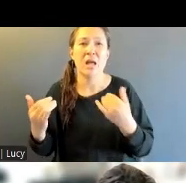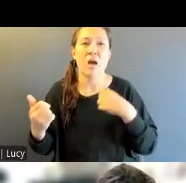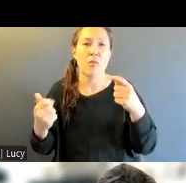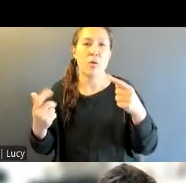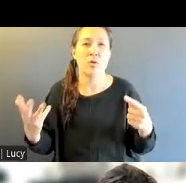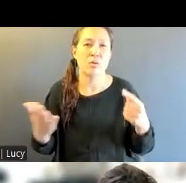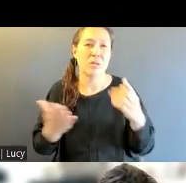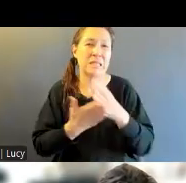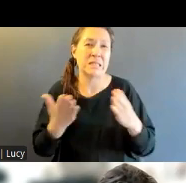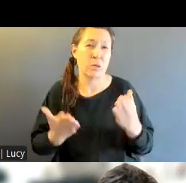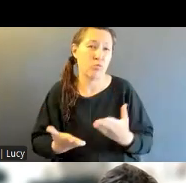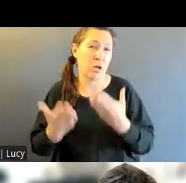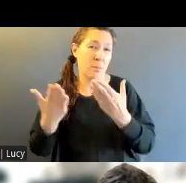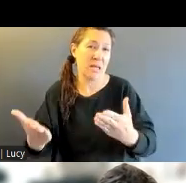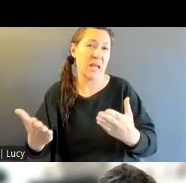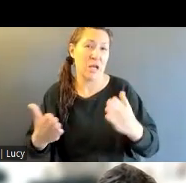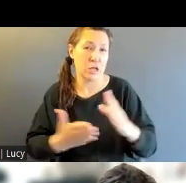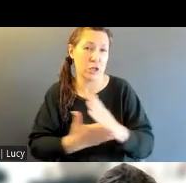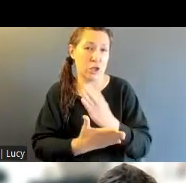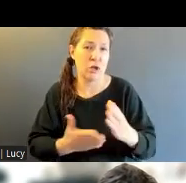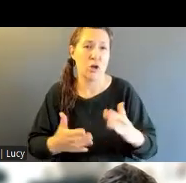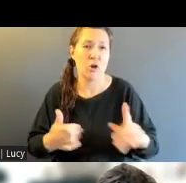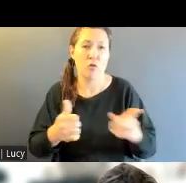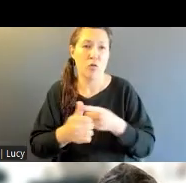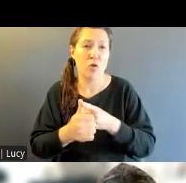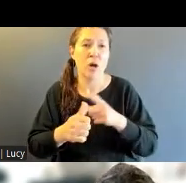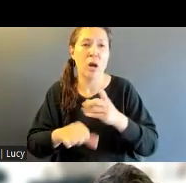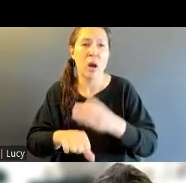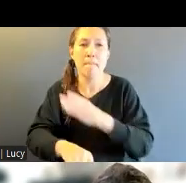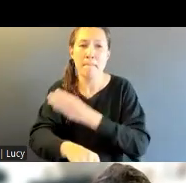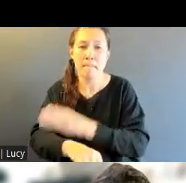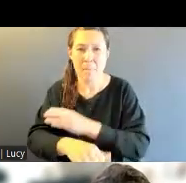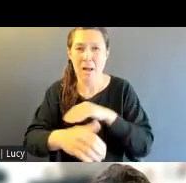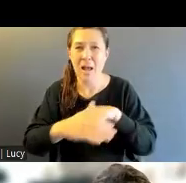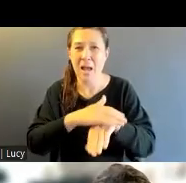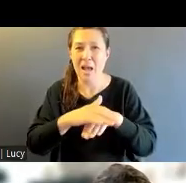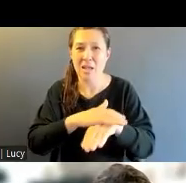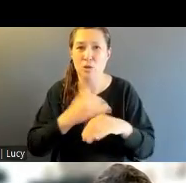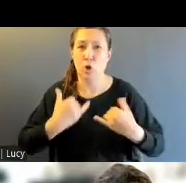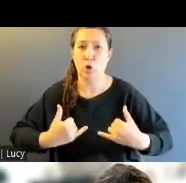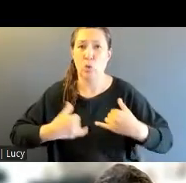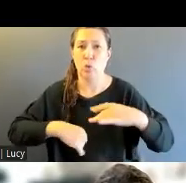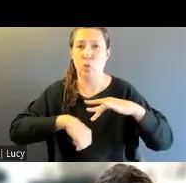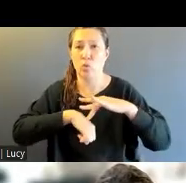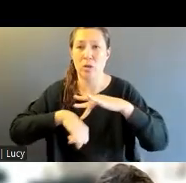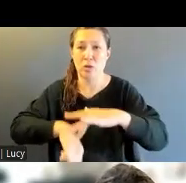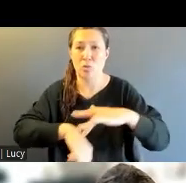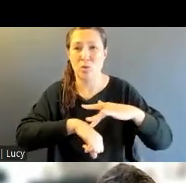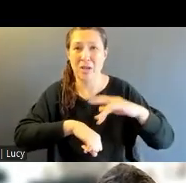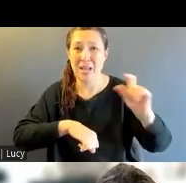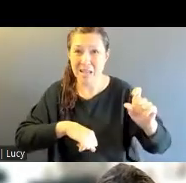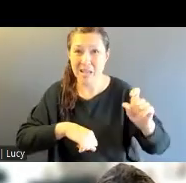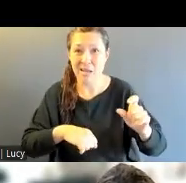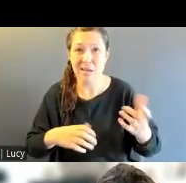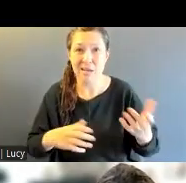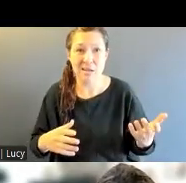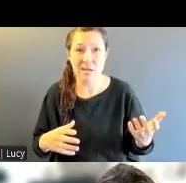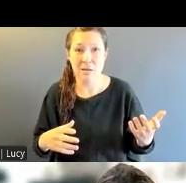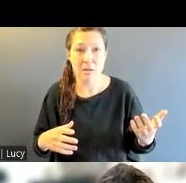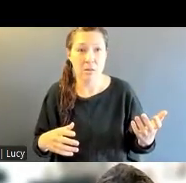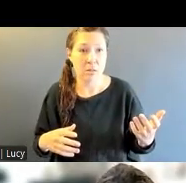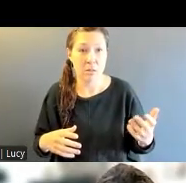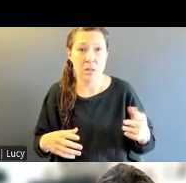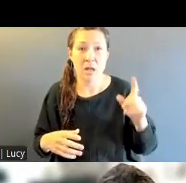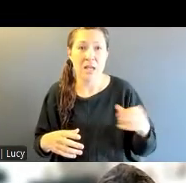came from this work. The first one is improving access to existing resources. The need to increase bilingual